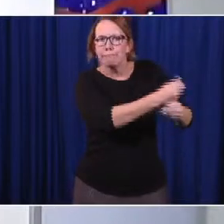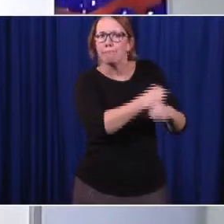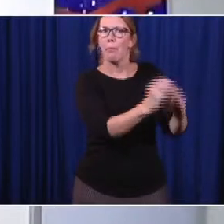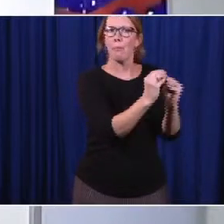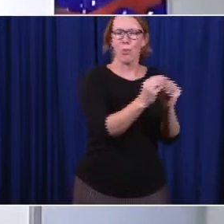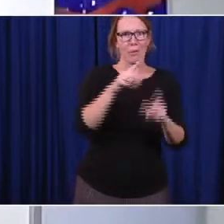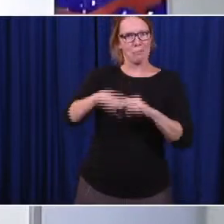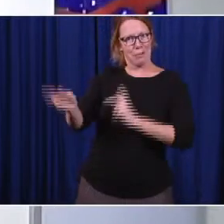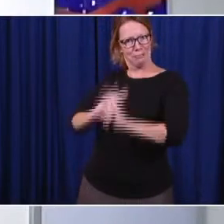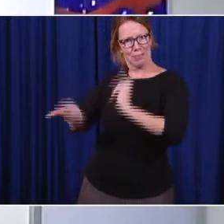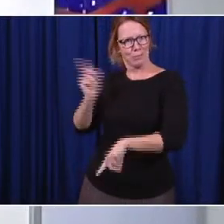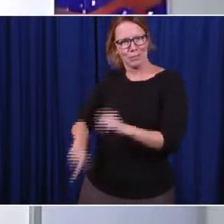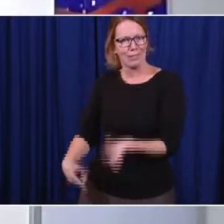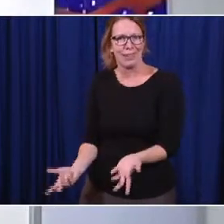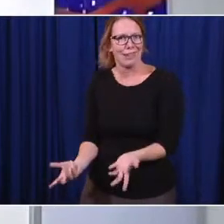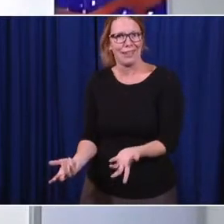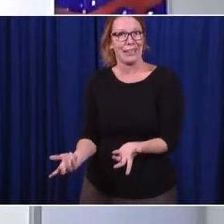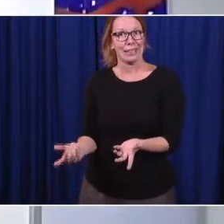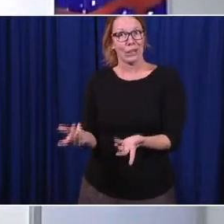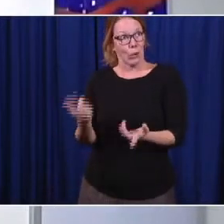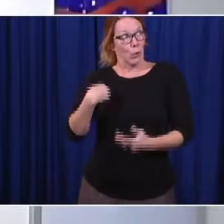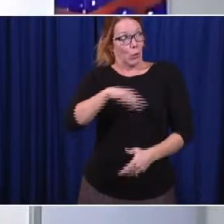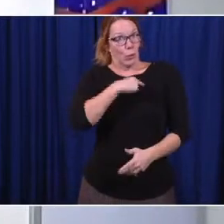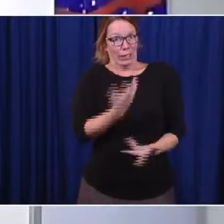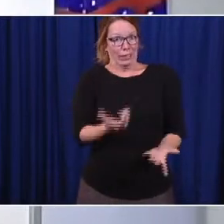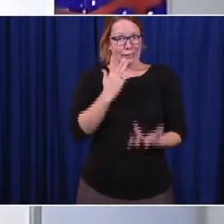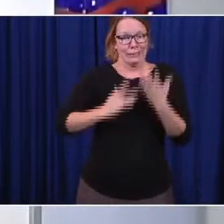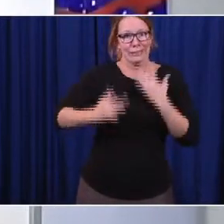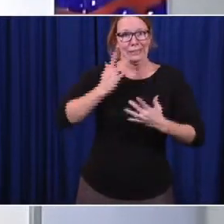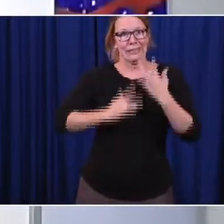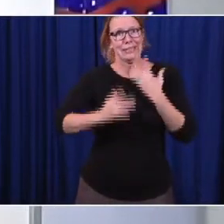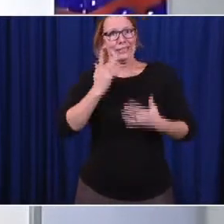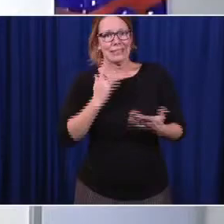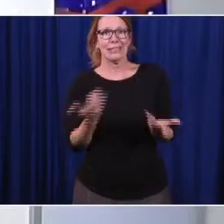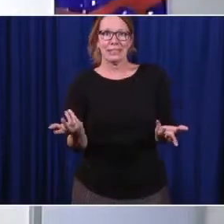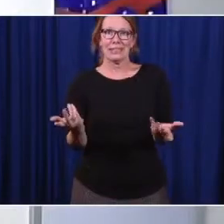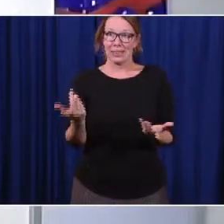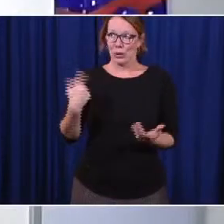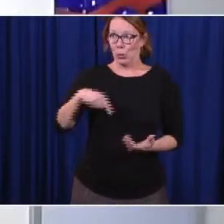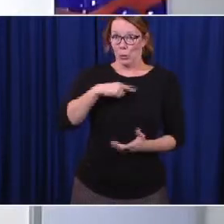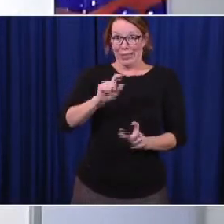so that we can be there for you and continue to give the care that we're giving.